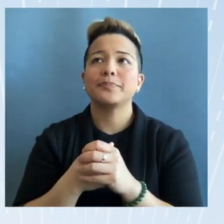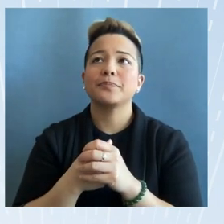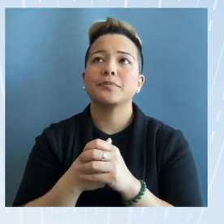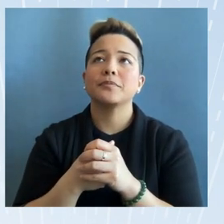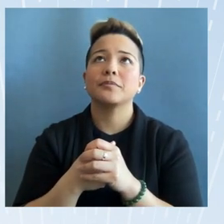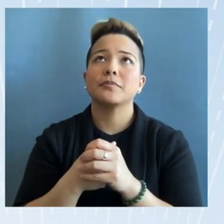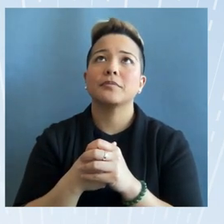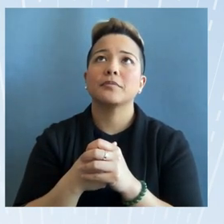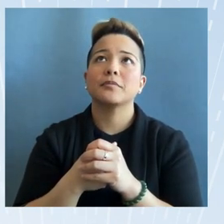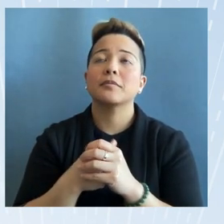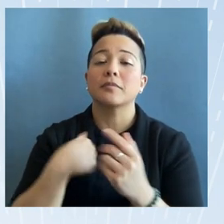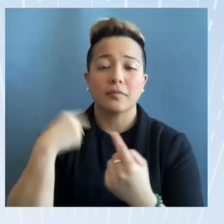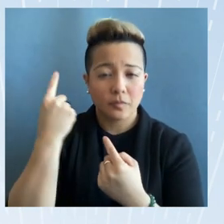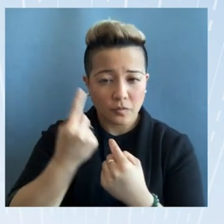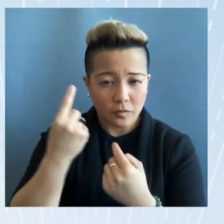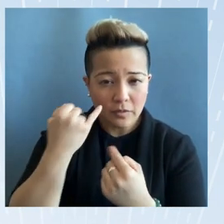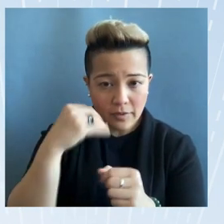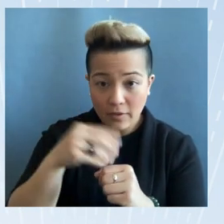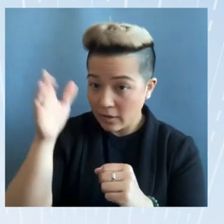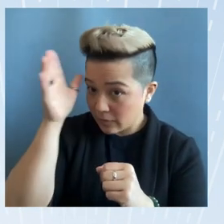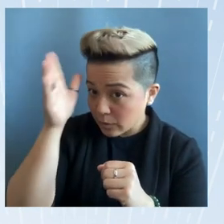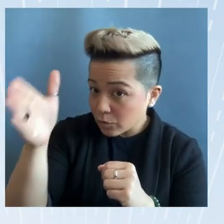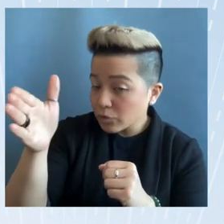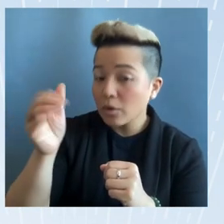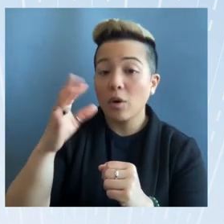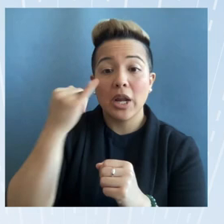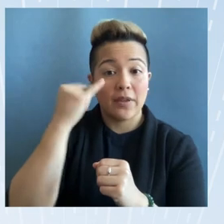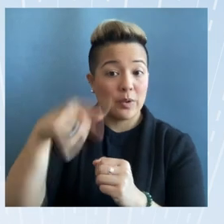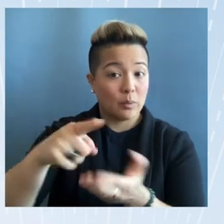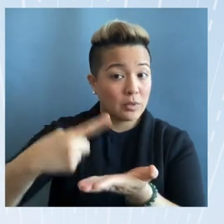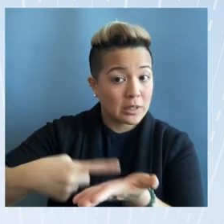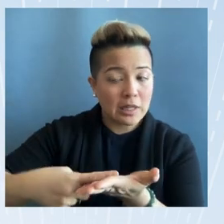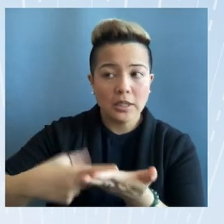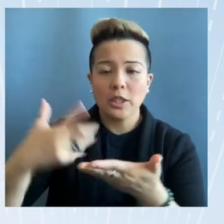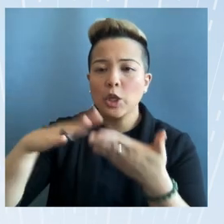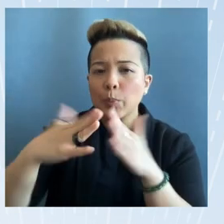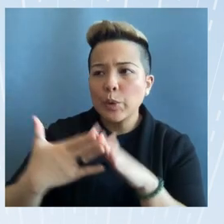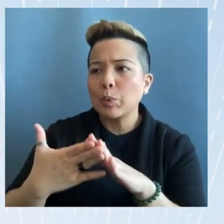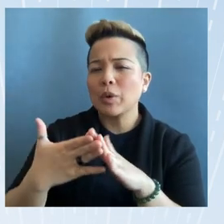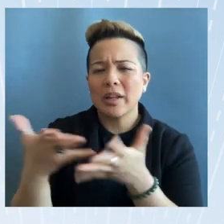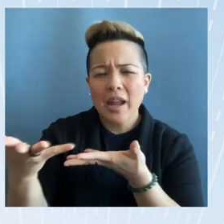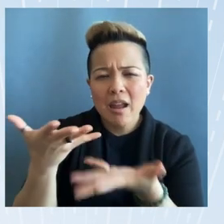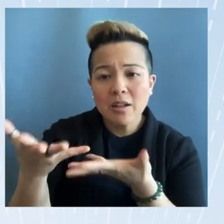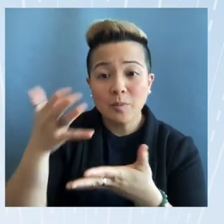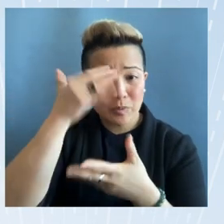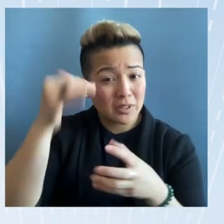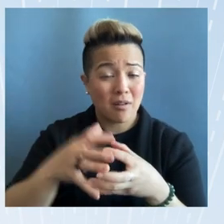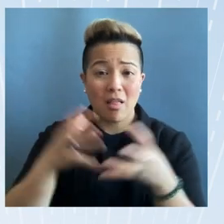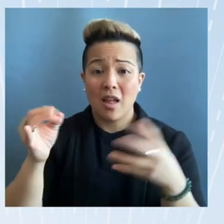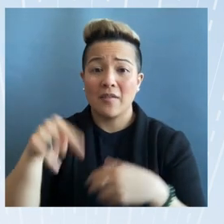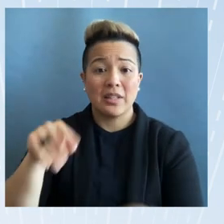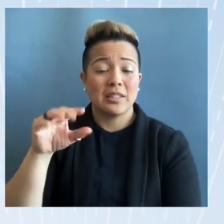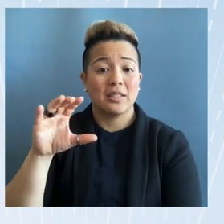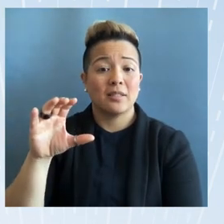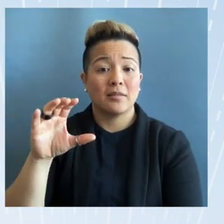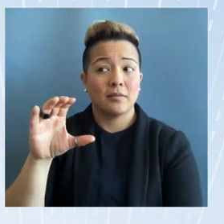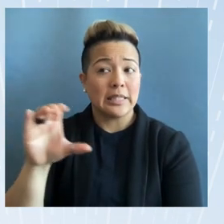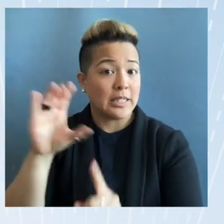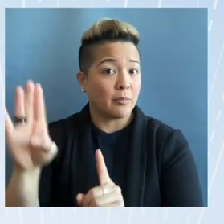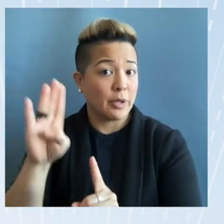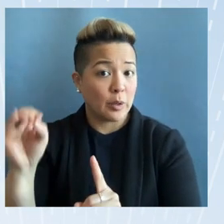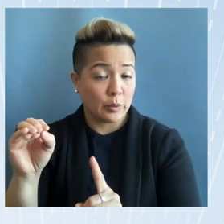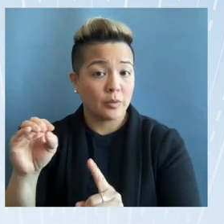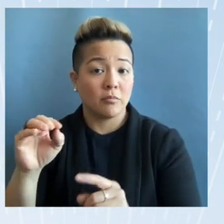I wonder if in the future, or if you've discussed community engagement, because a lot of the CBOs that are working with